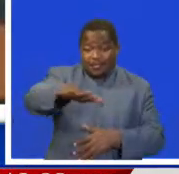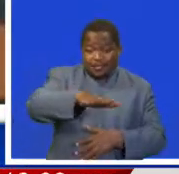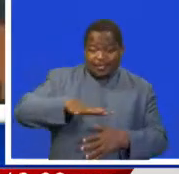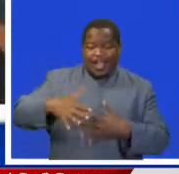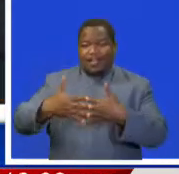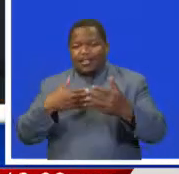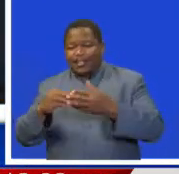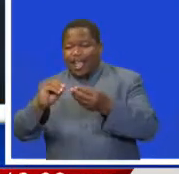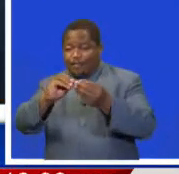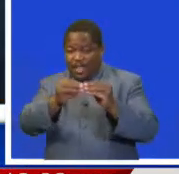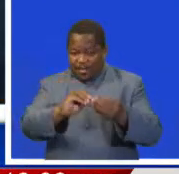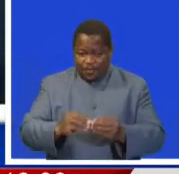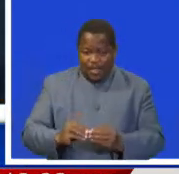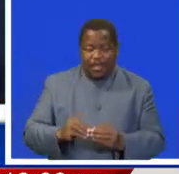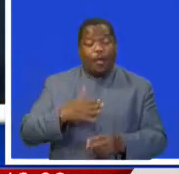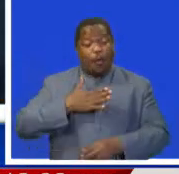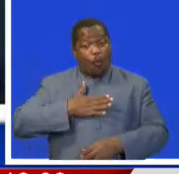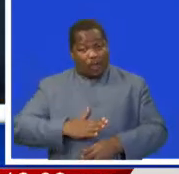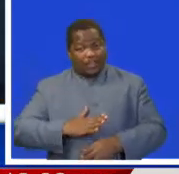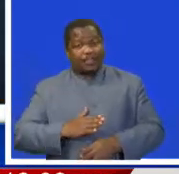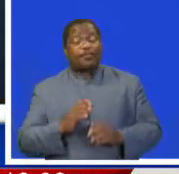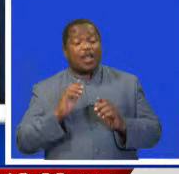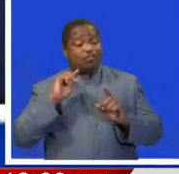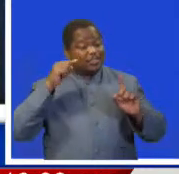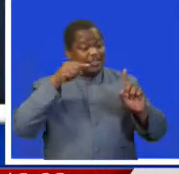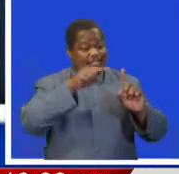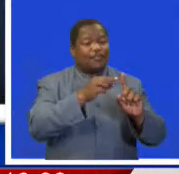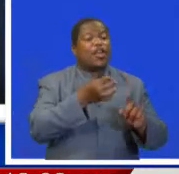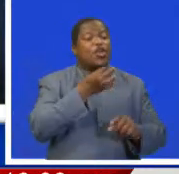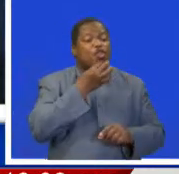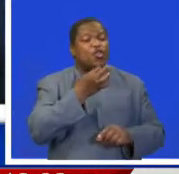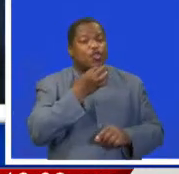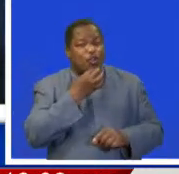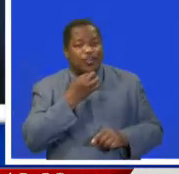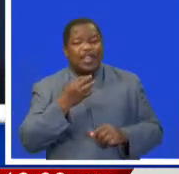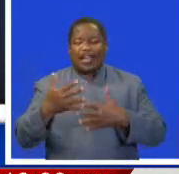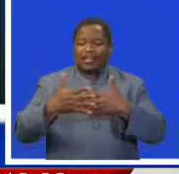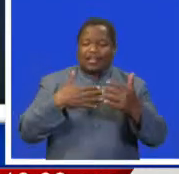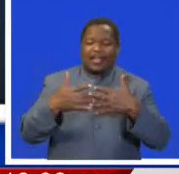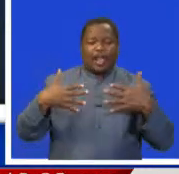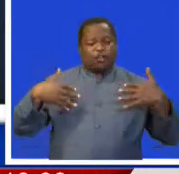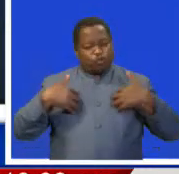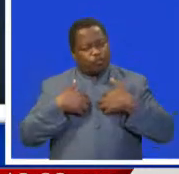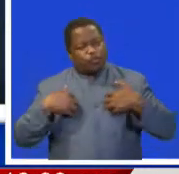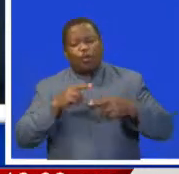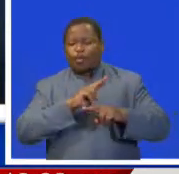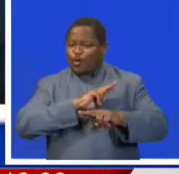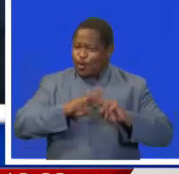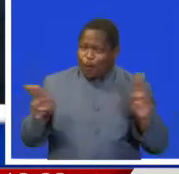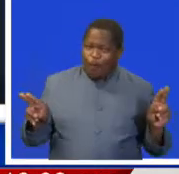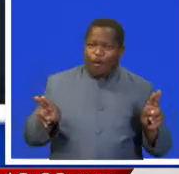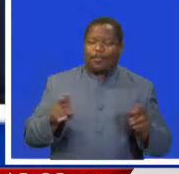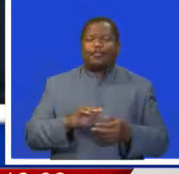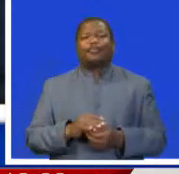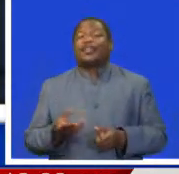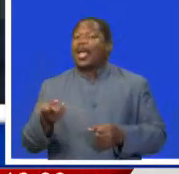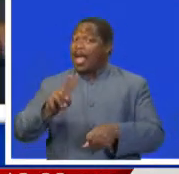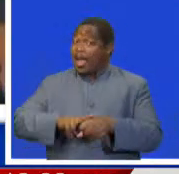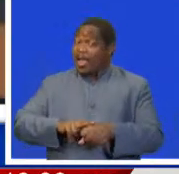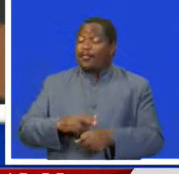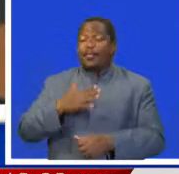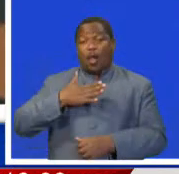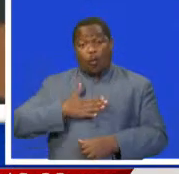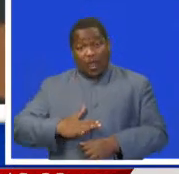that affect them, further ensuring that our young people are given adequate opportunities and